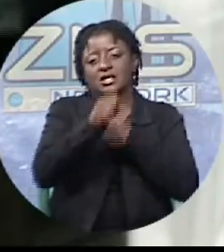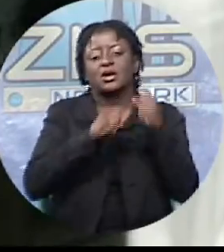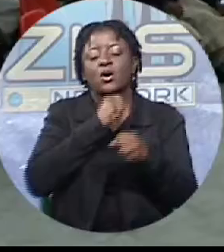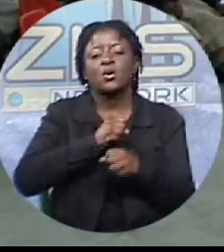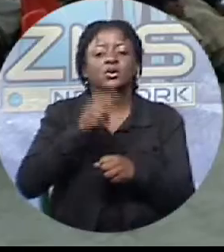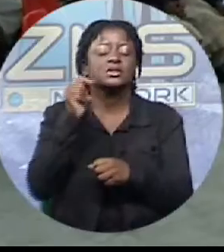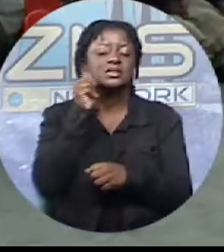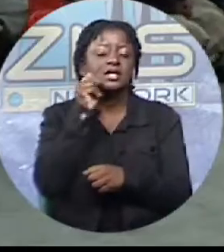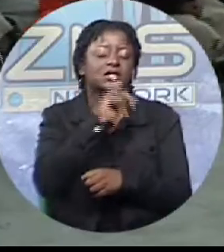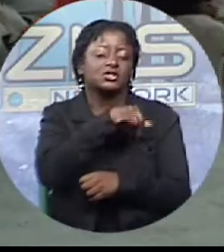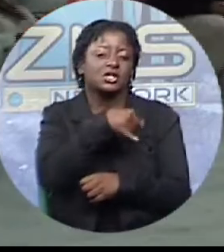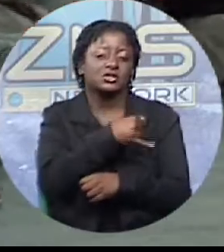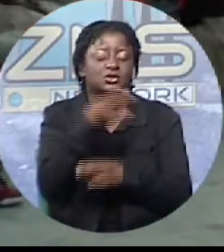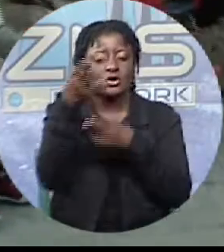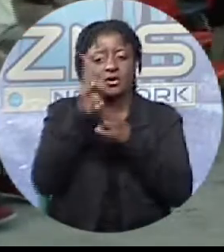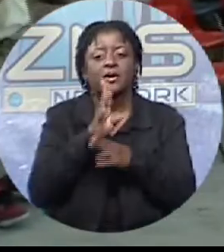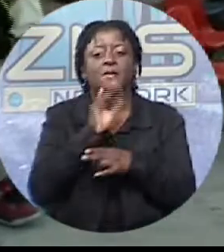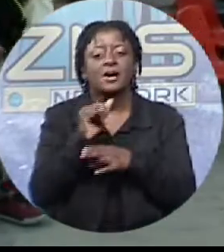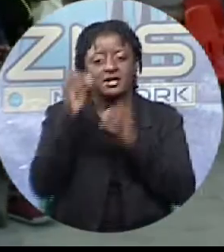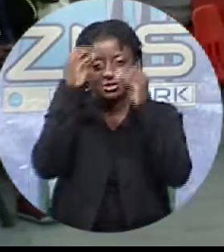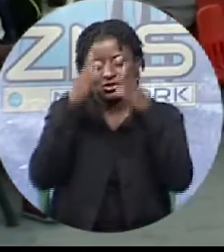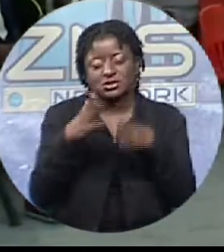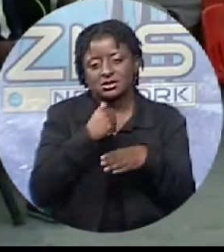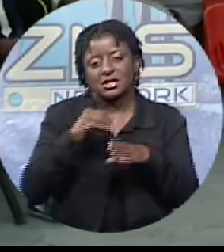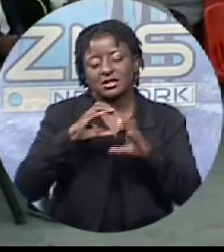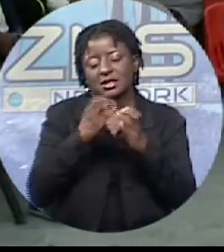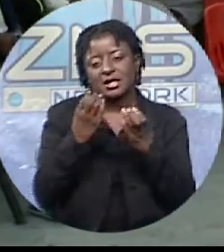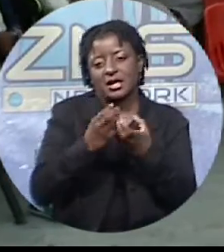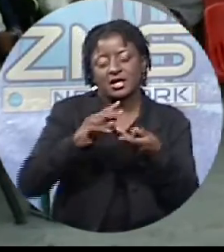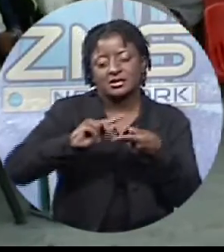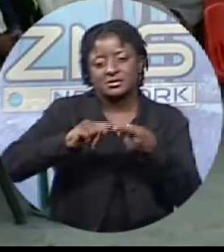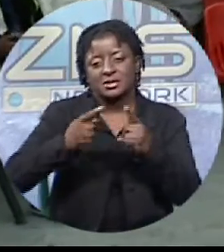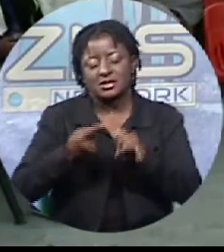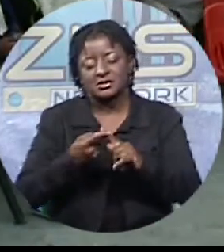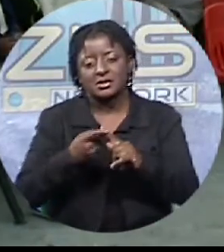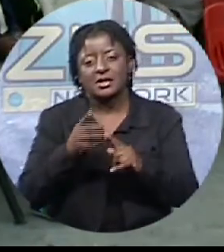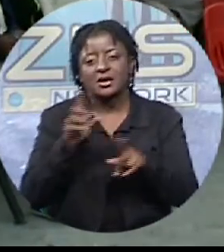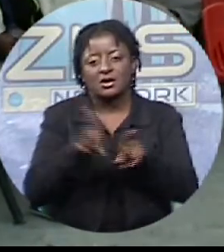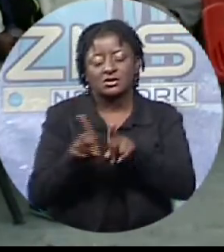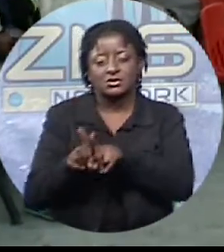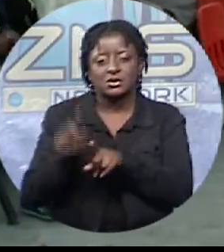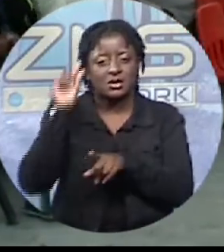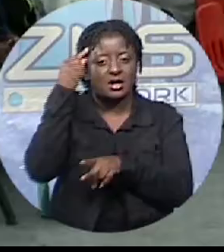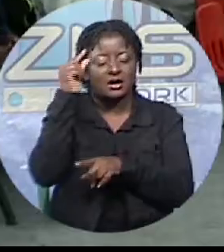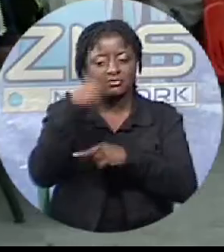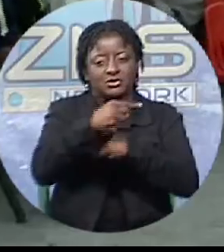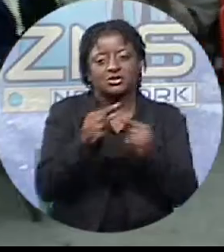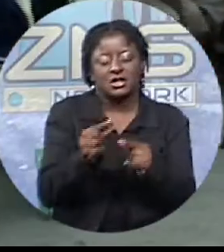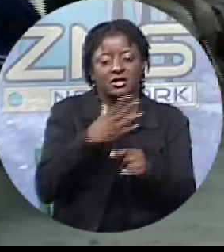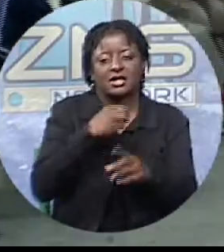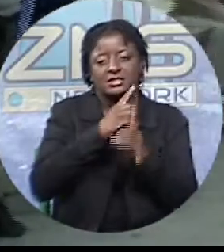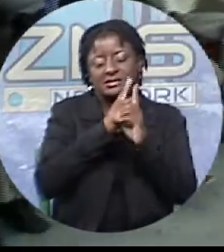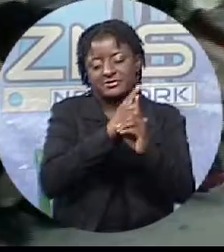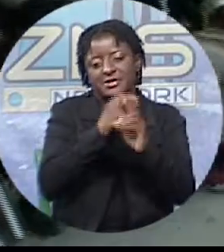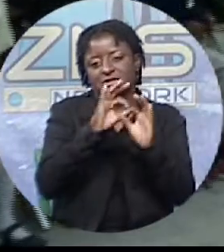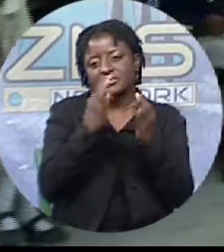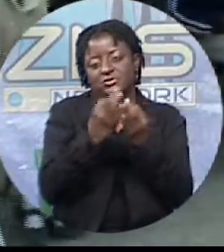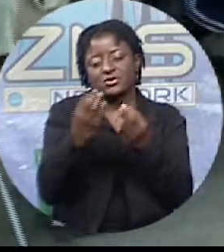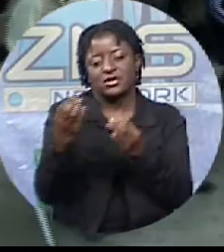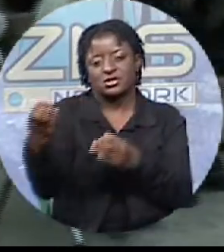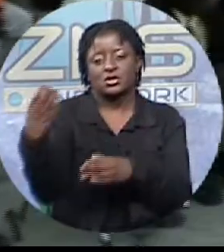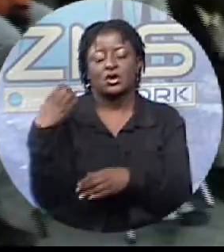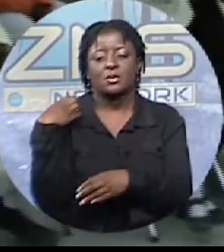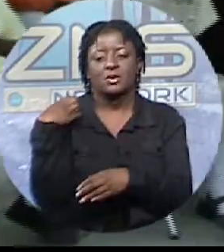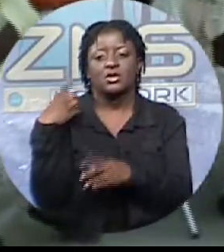not only by her teachers and classmates, but the Governor General and Defense Force Commodore. The purpose of the assembly was to recognize